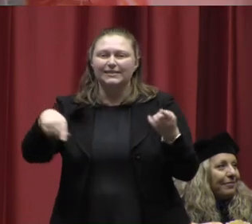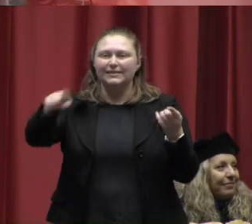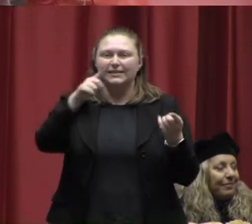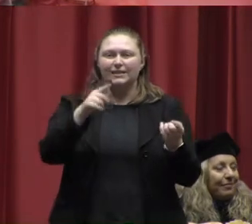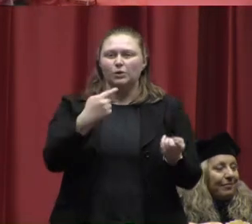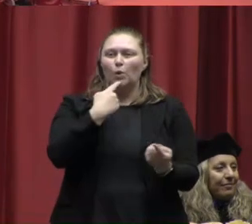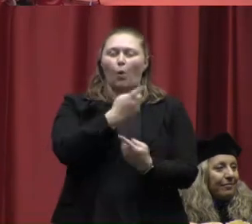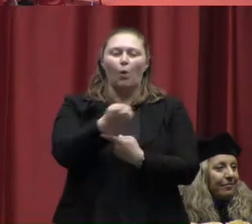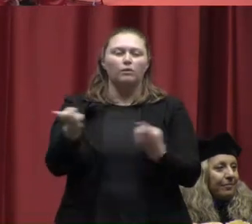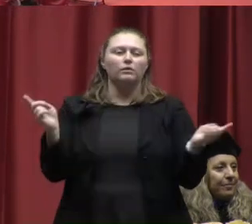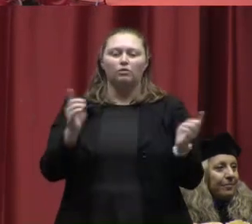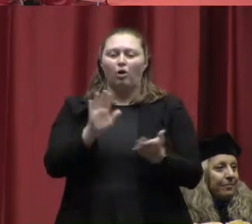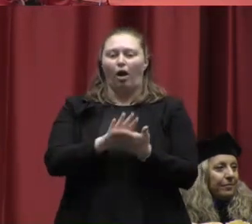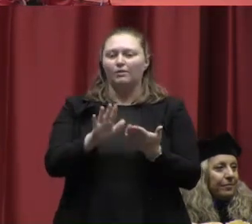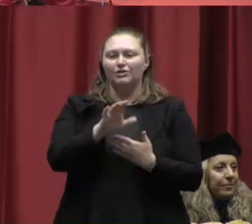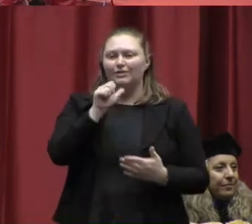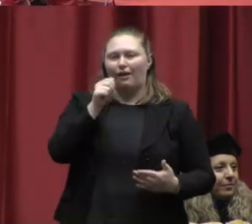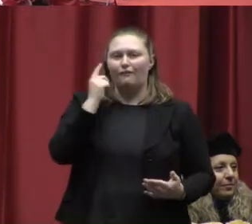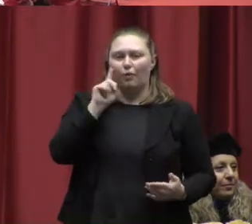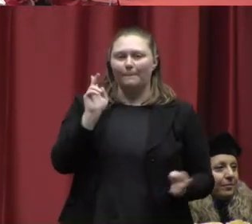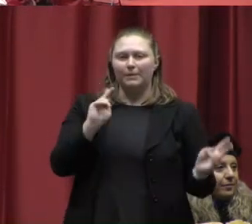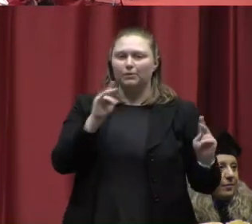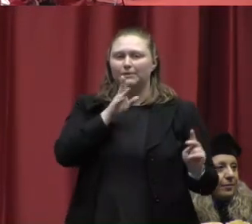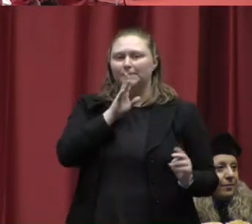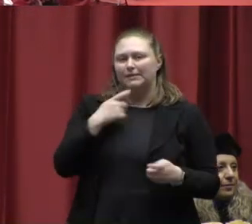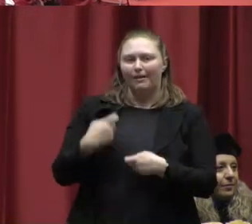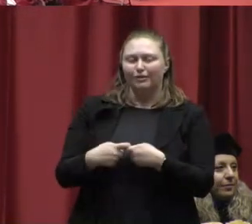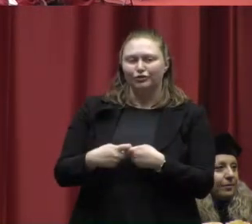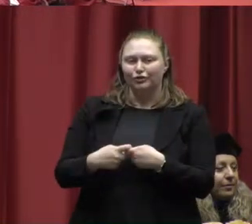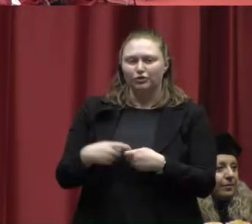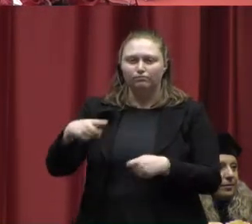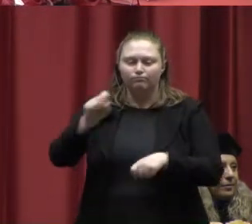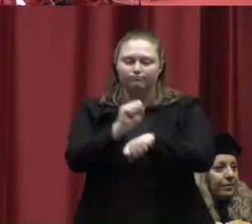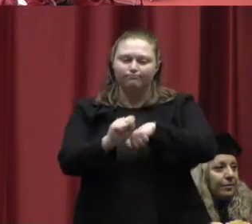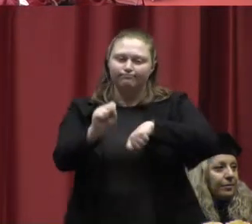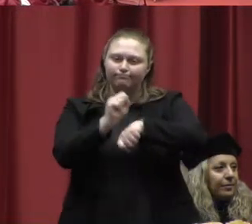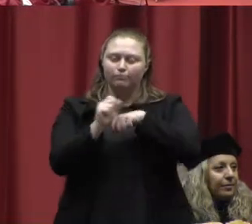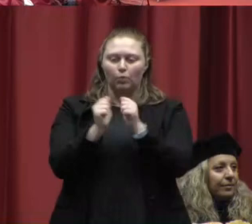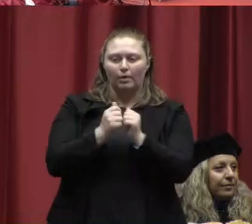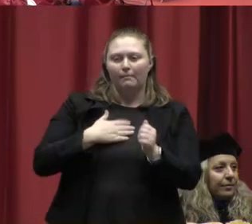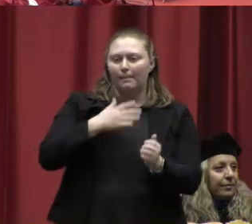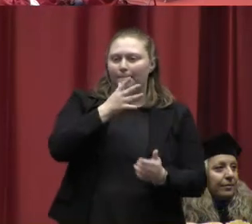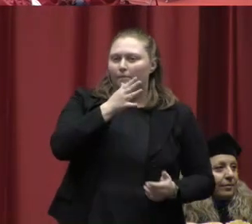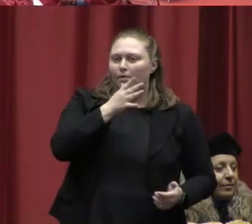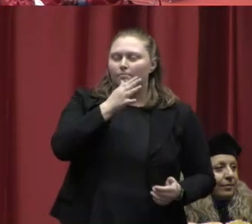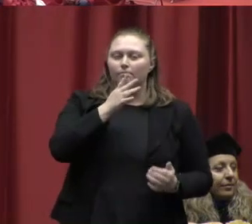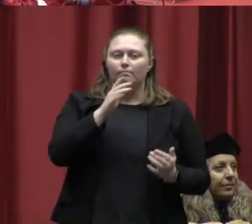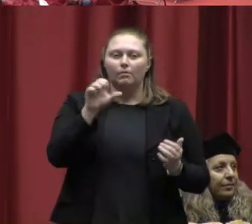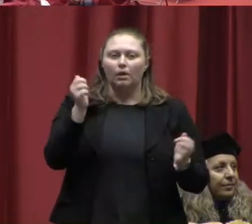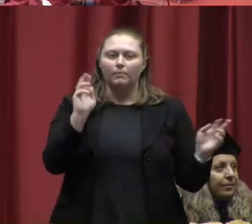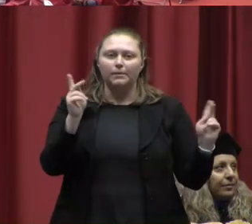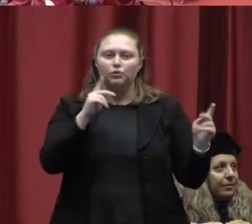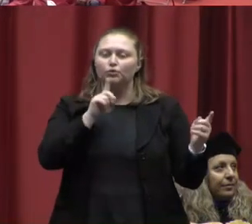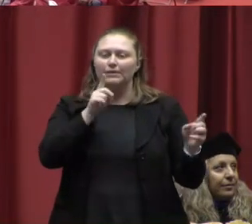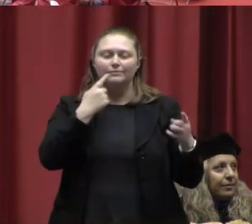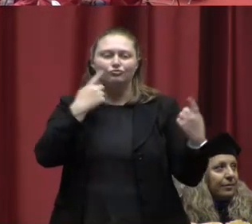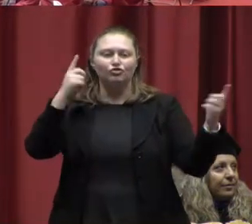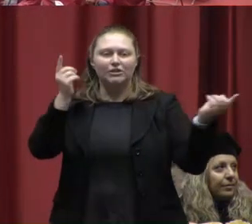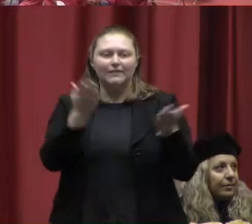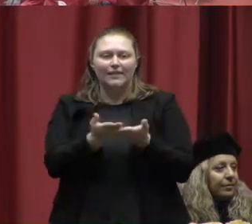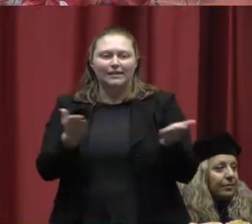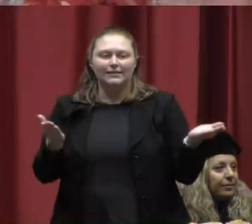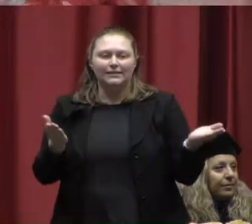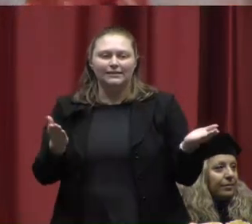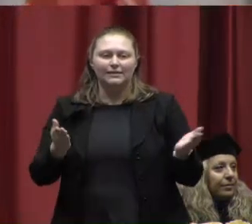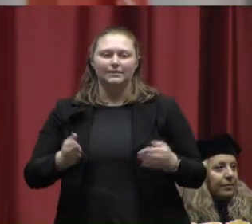college wasn't for people who spoke Spanish, who worked to put my mom where she is and me where I am. A privilege that they